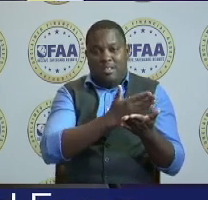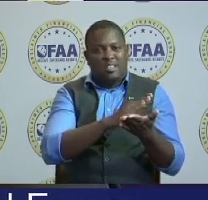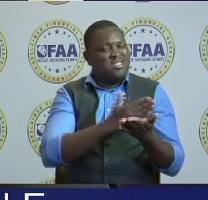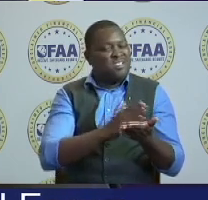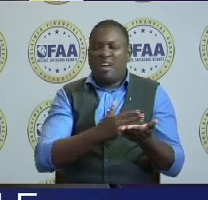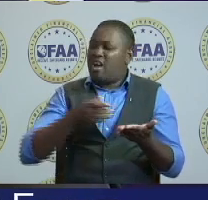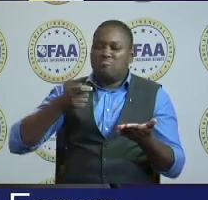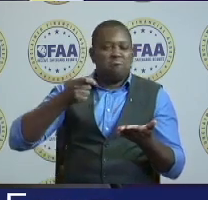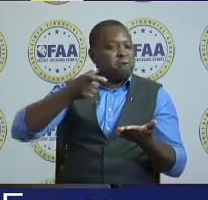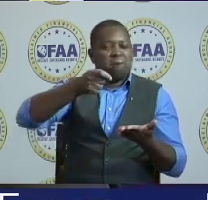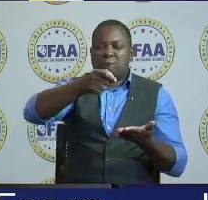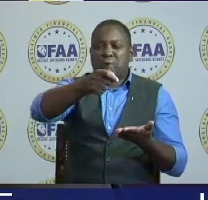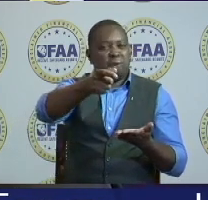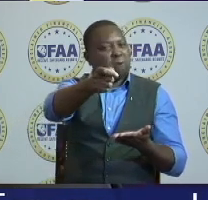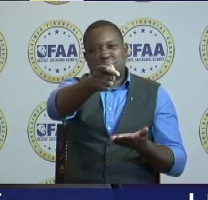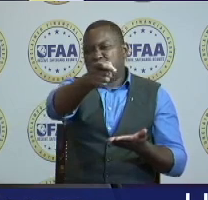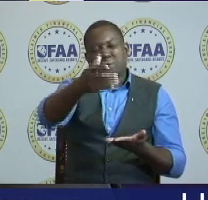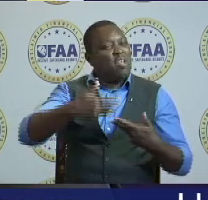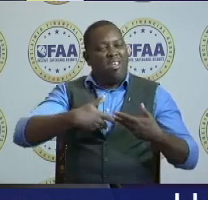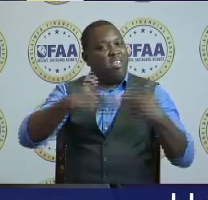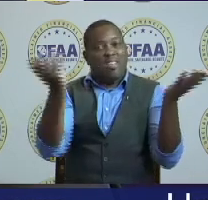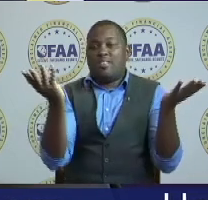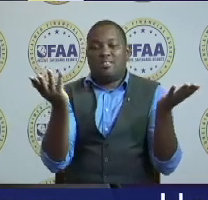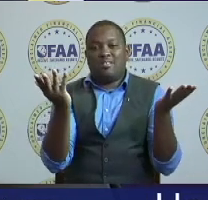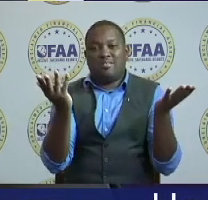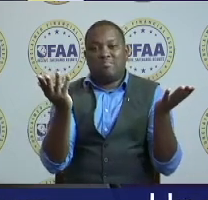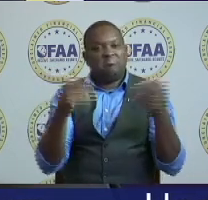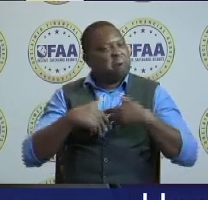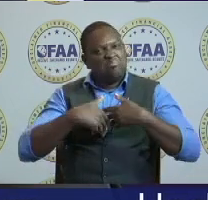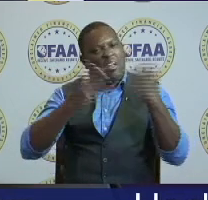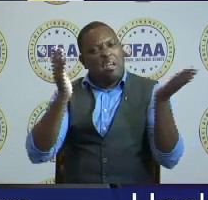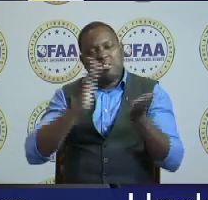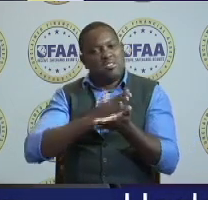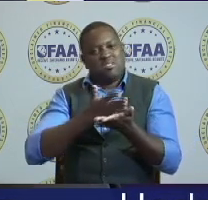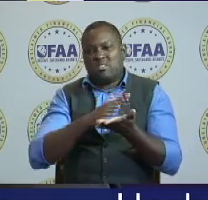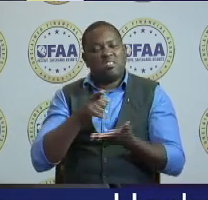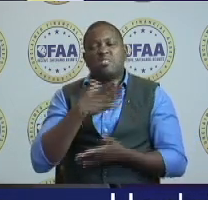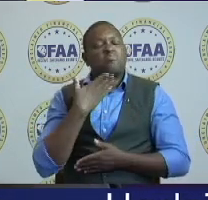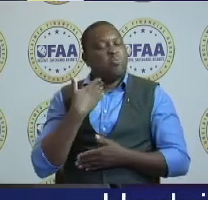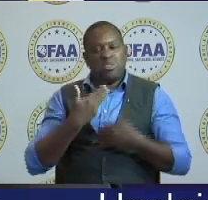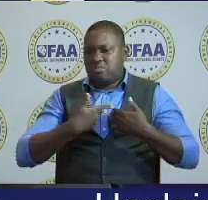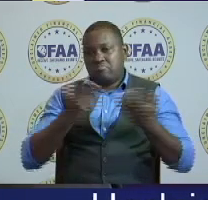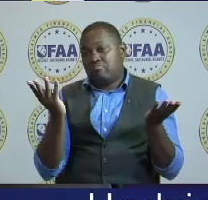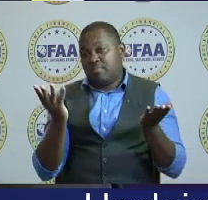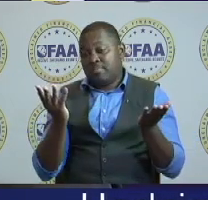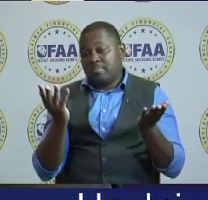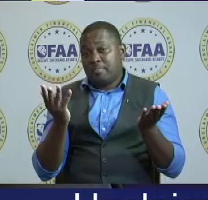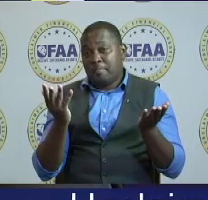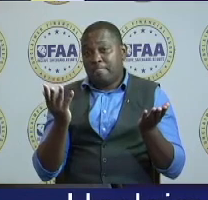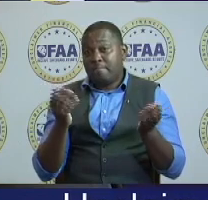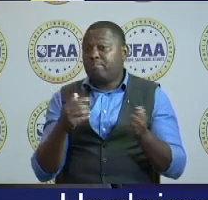infinite. It is unlimited. They can churn out as many shares as they will and as they wish. Now,